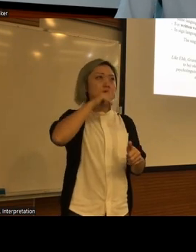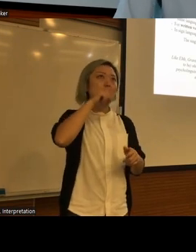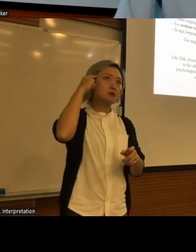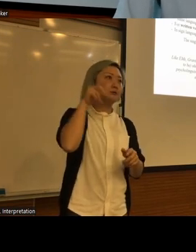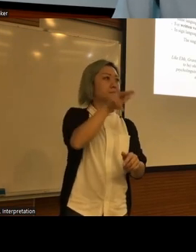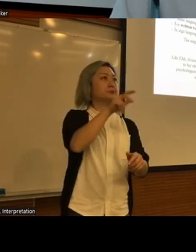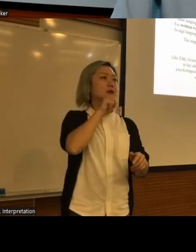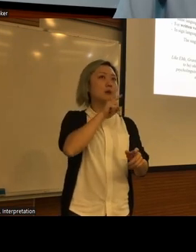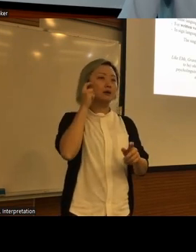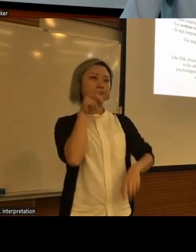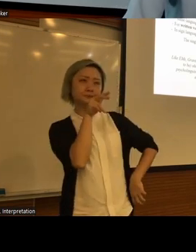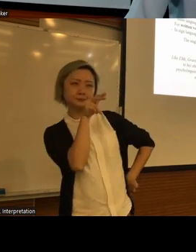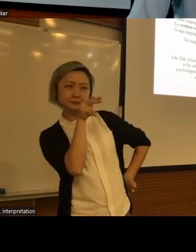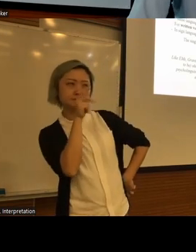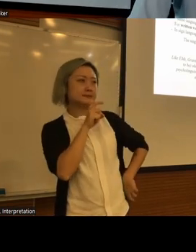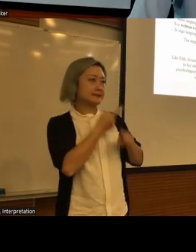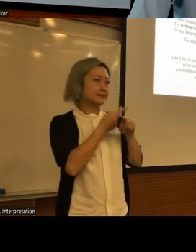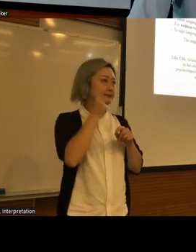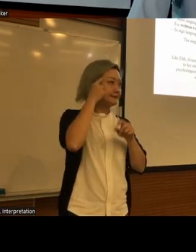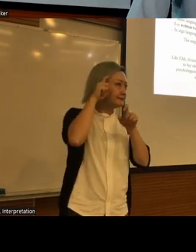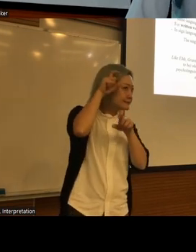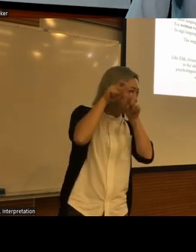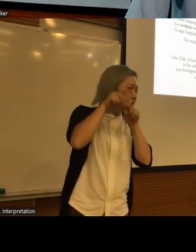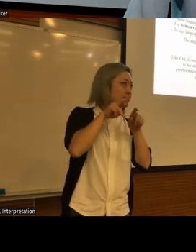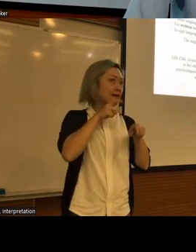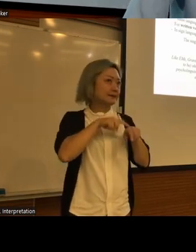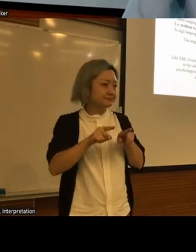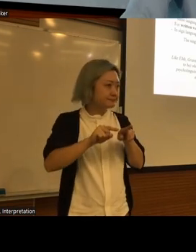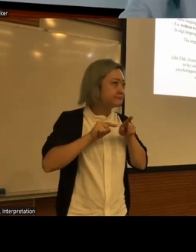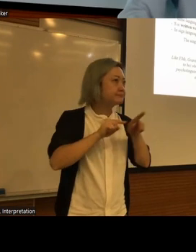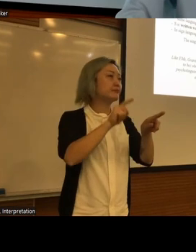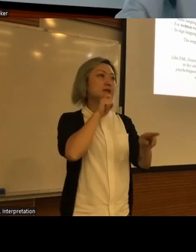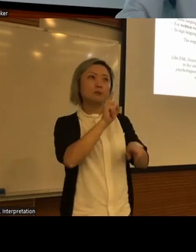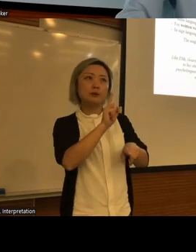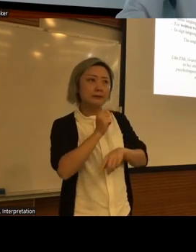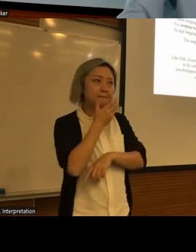actually isolate the various mechanisms and interpreting.